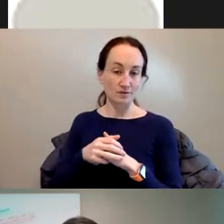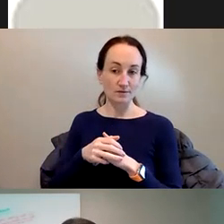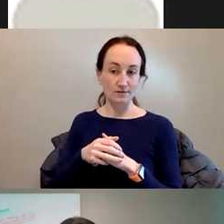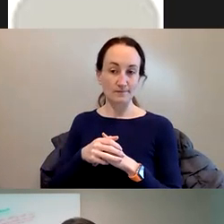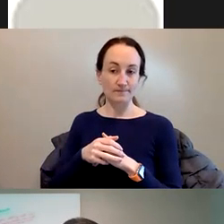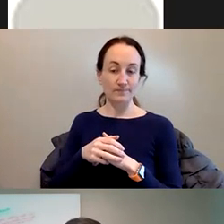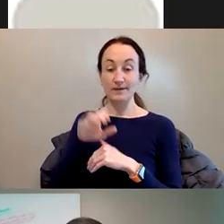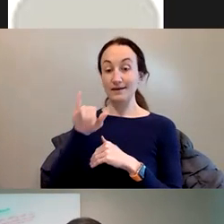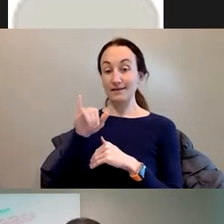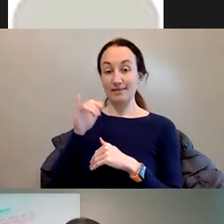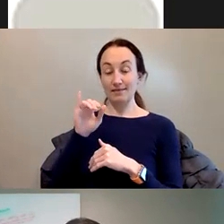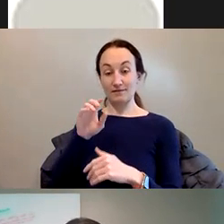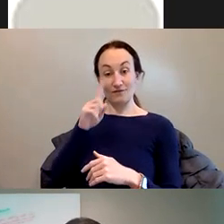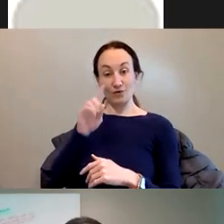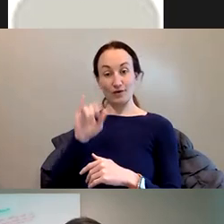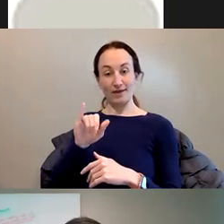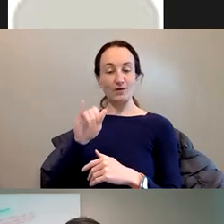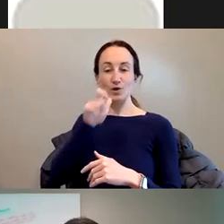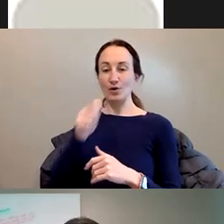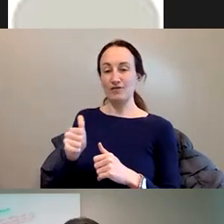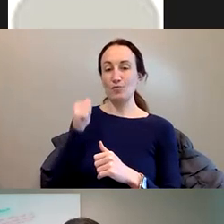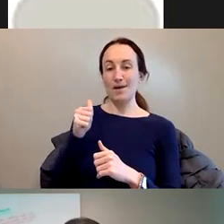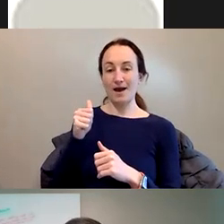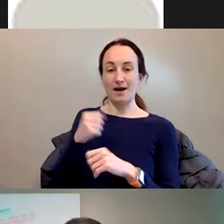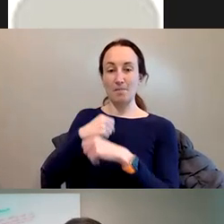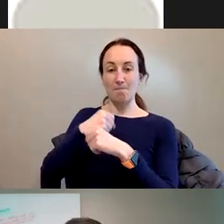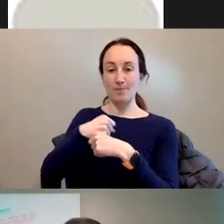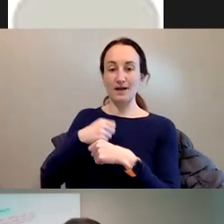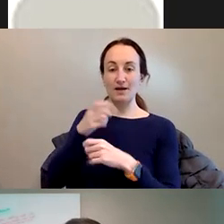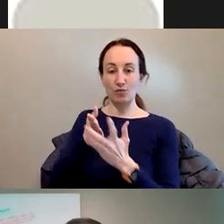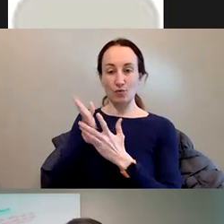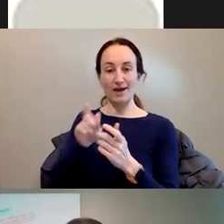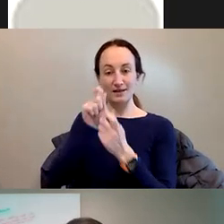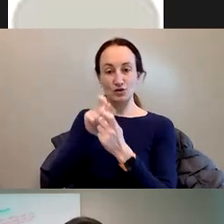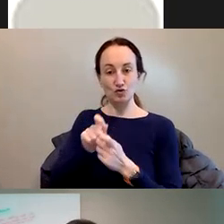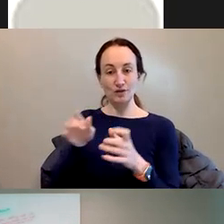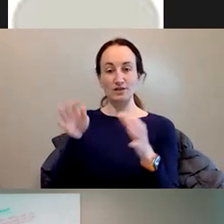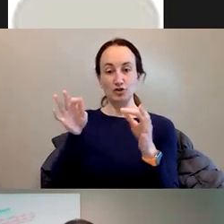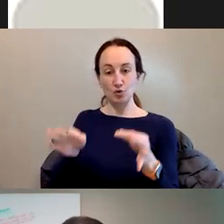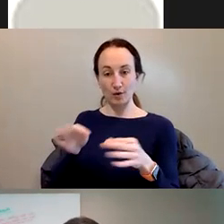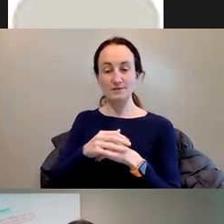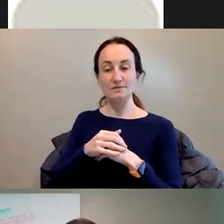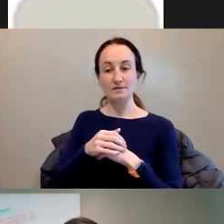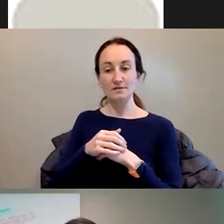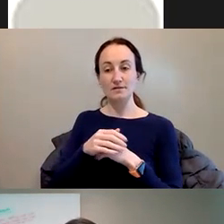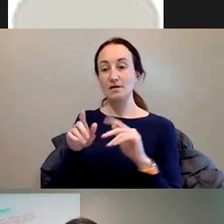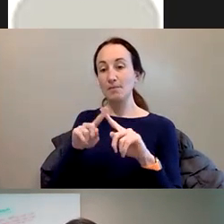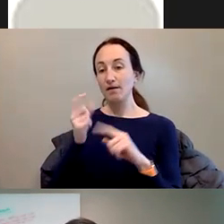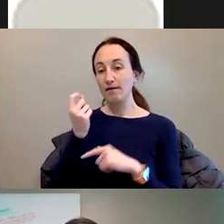that sense, we don't need to backpropagate through this discrete choice. Although I think an